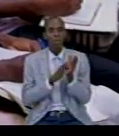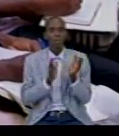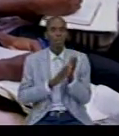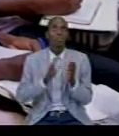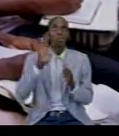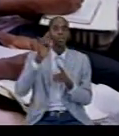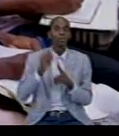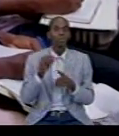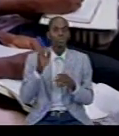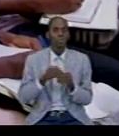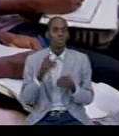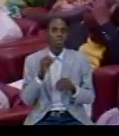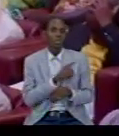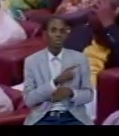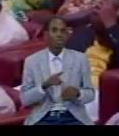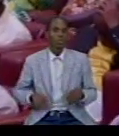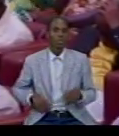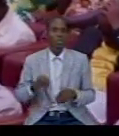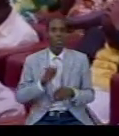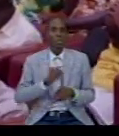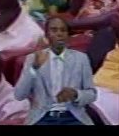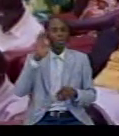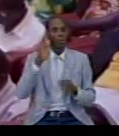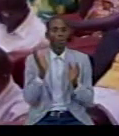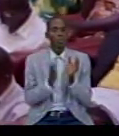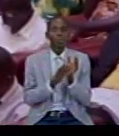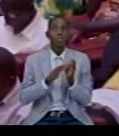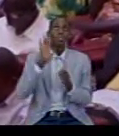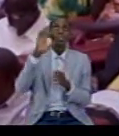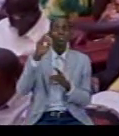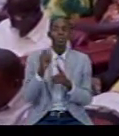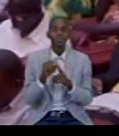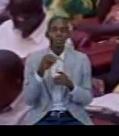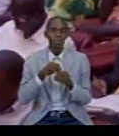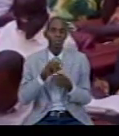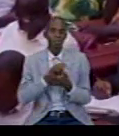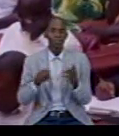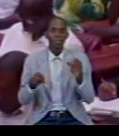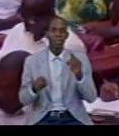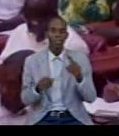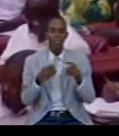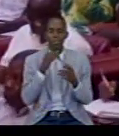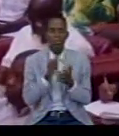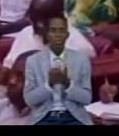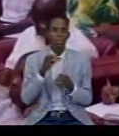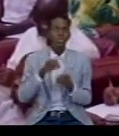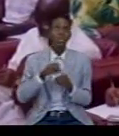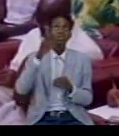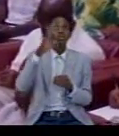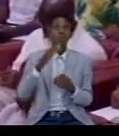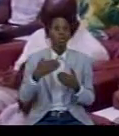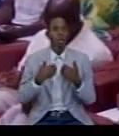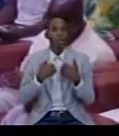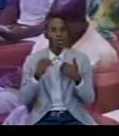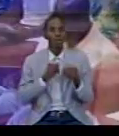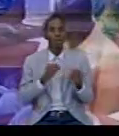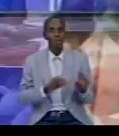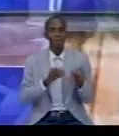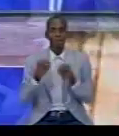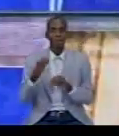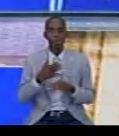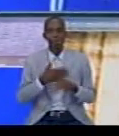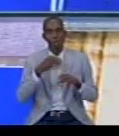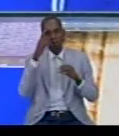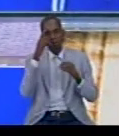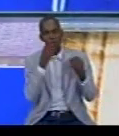Lord I will praise his word." And then it tells us in verse 11, it says, "In God have I put my